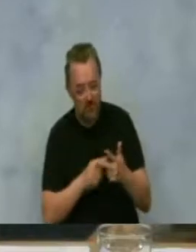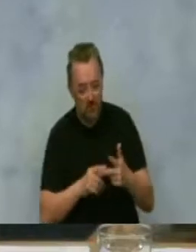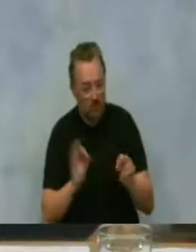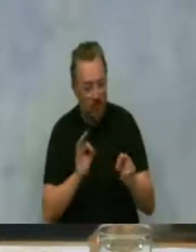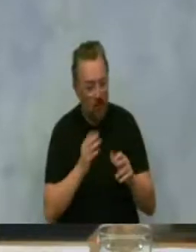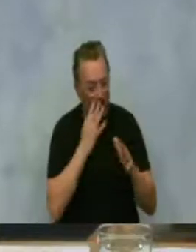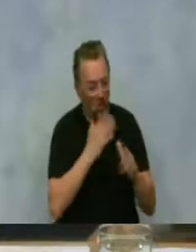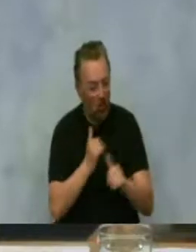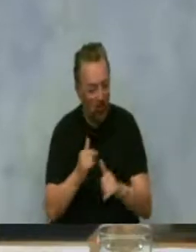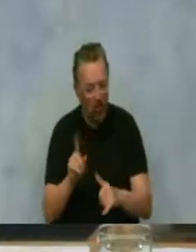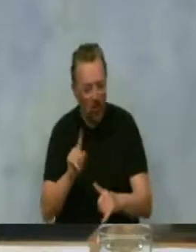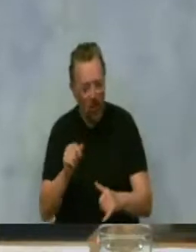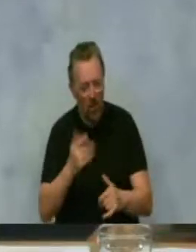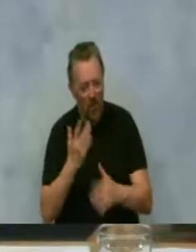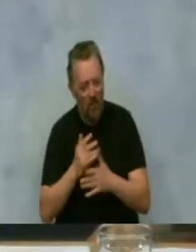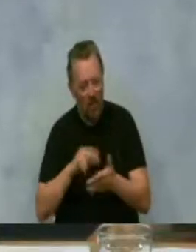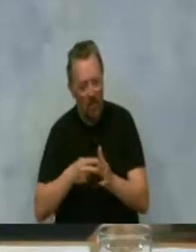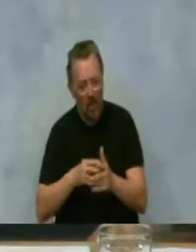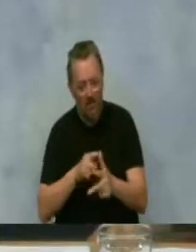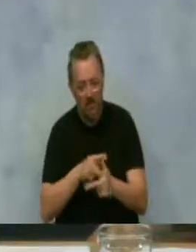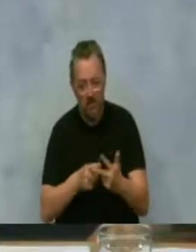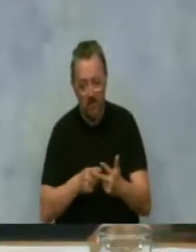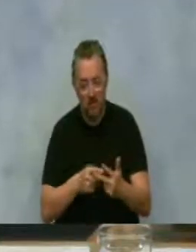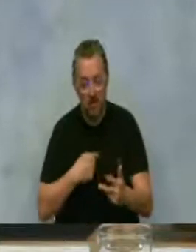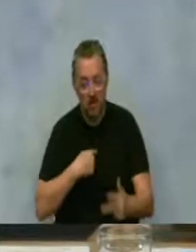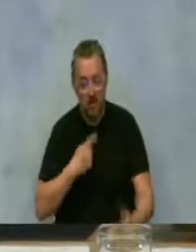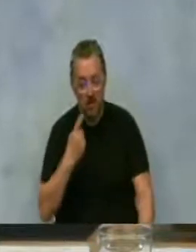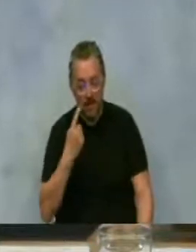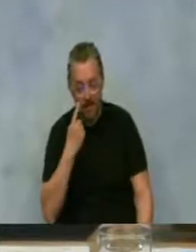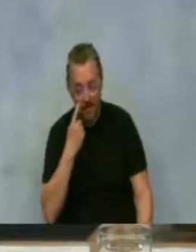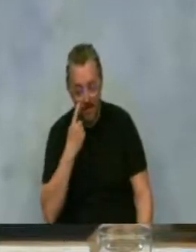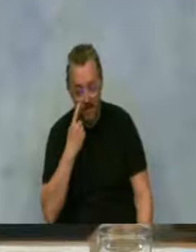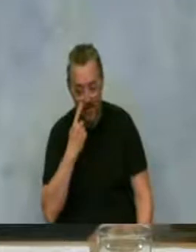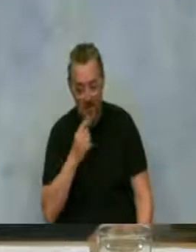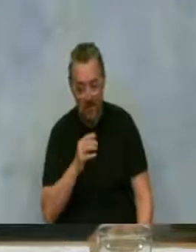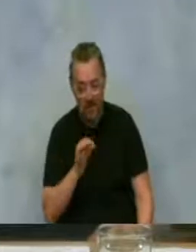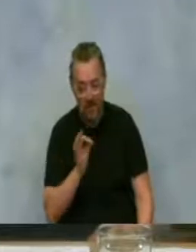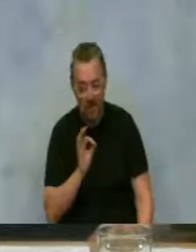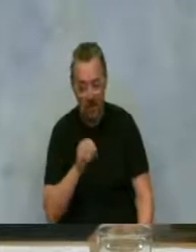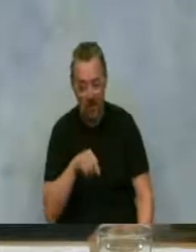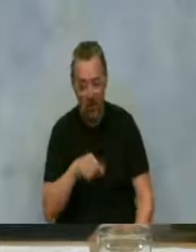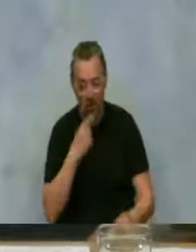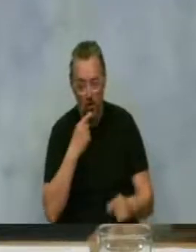action plans, also I don't see anything is referring